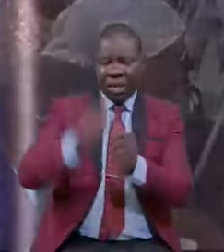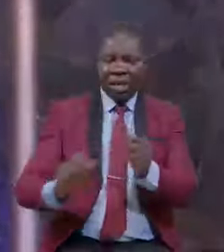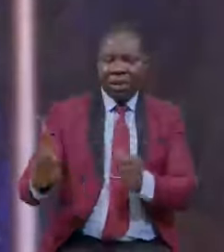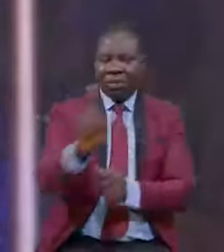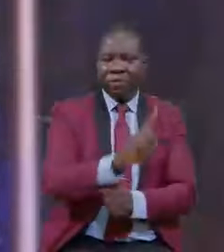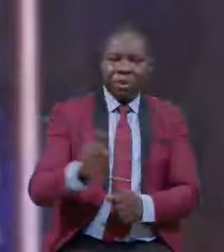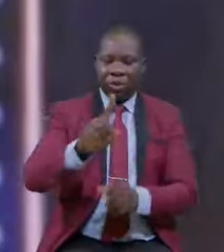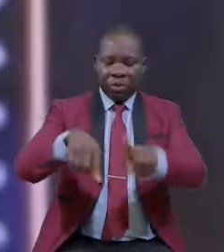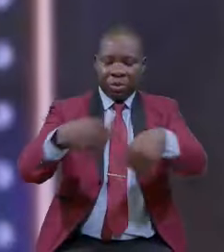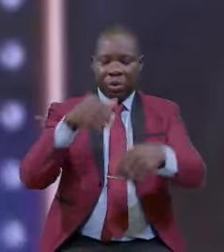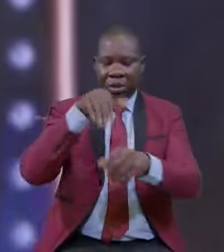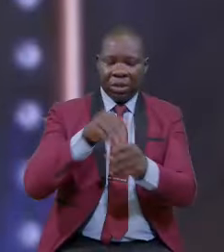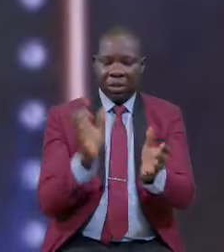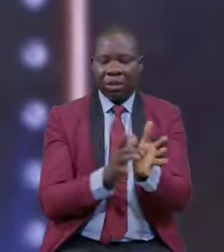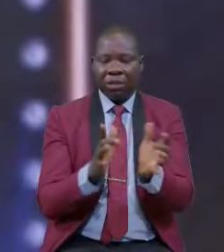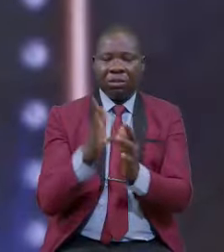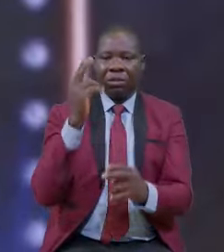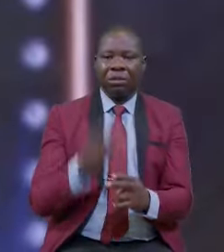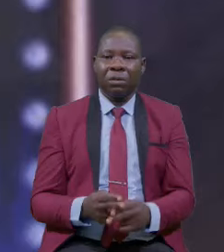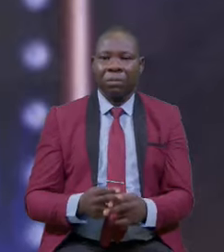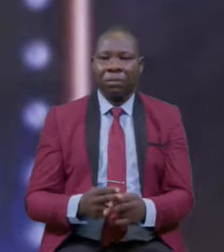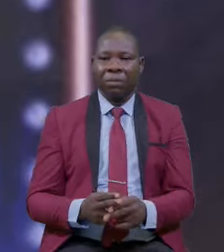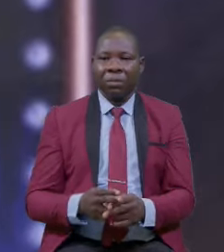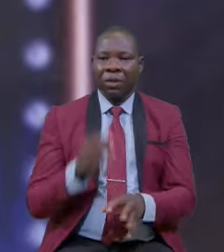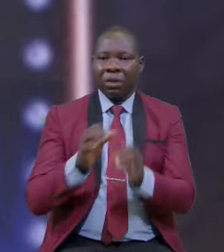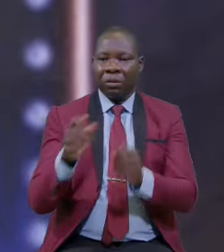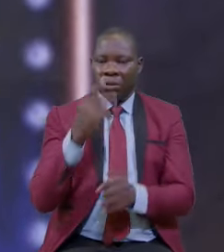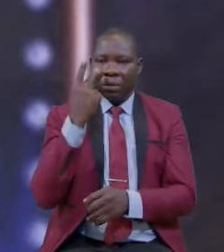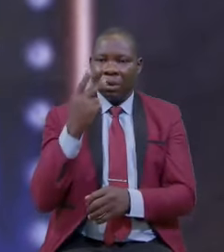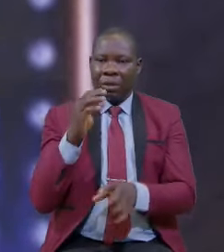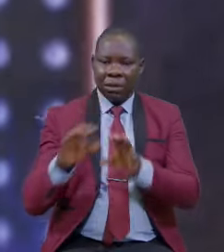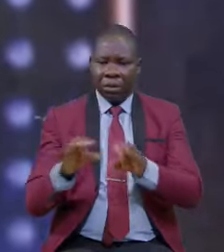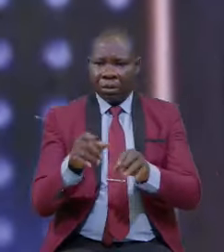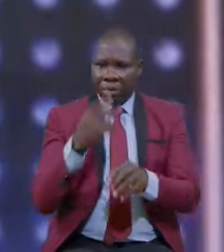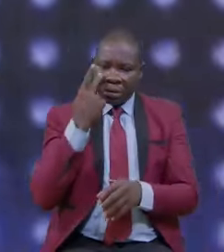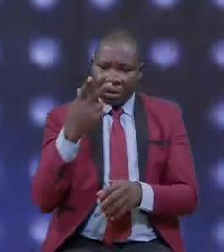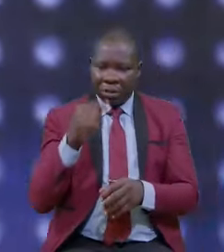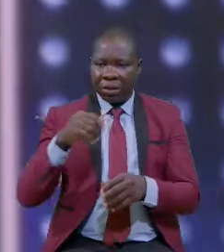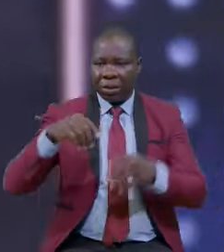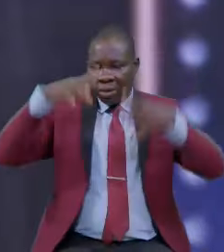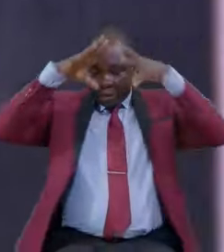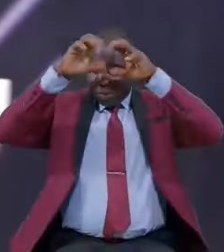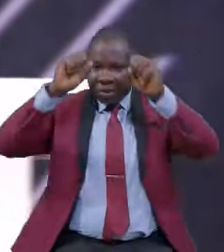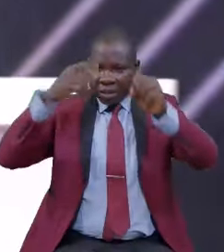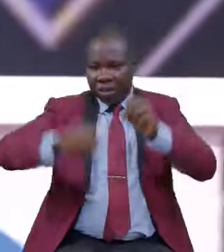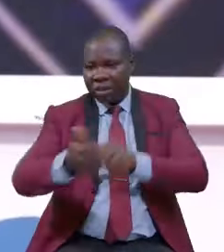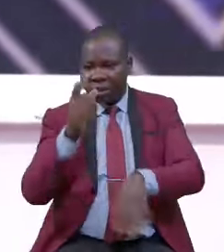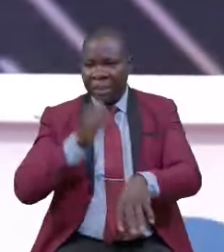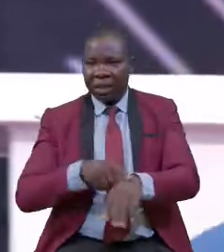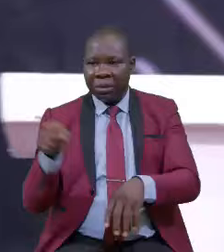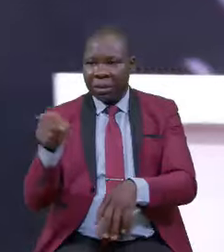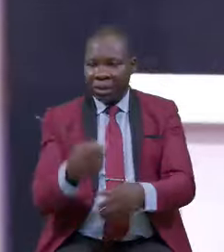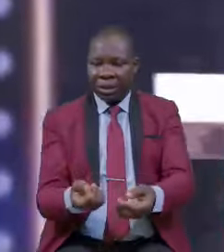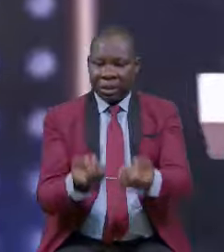Amen. Did you see the, you know, president the other time when he was coming, and the motorcycle rider